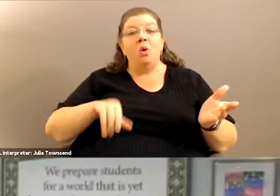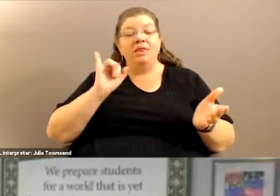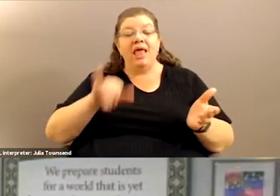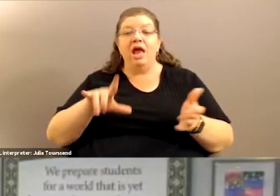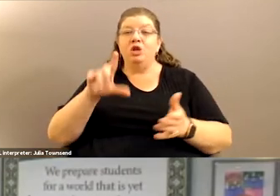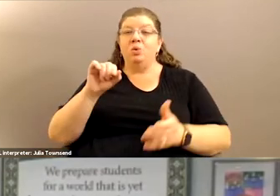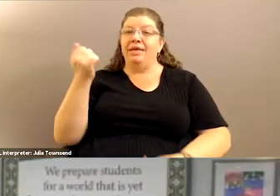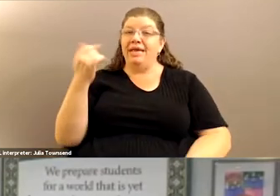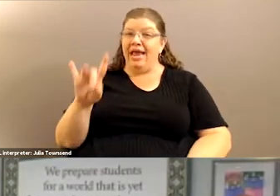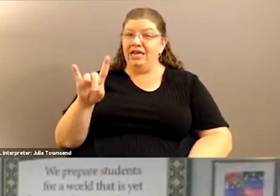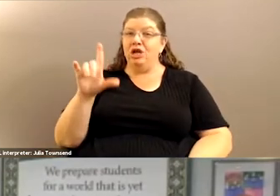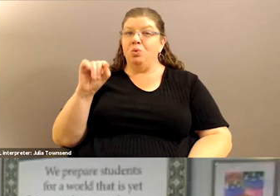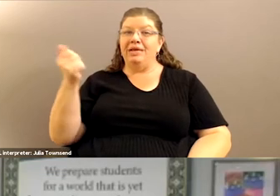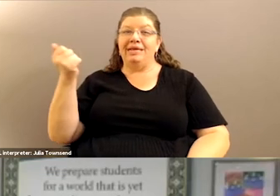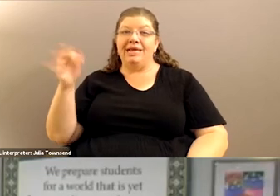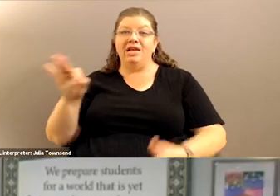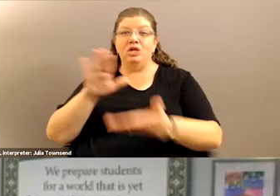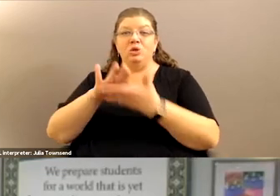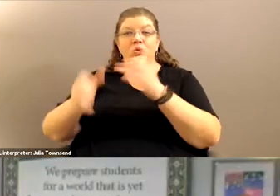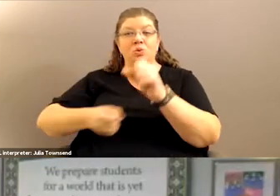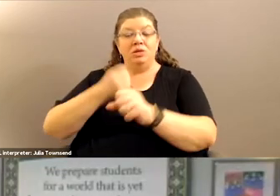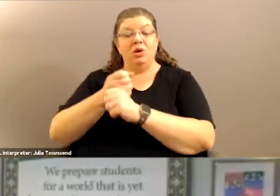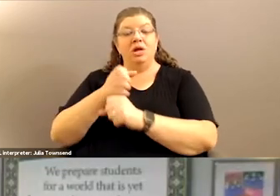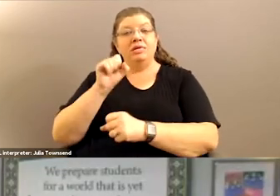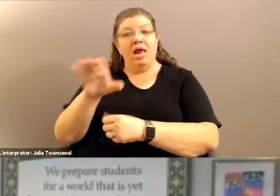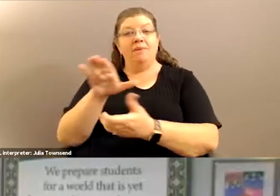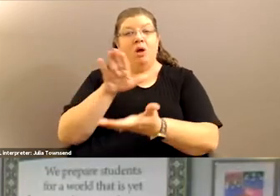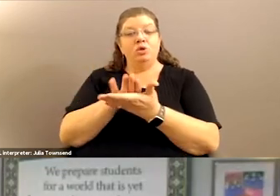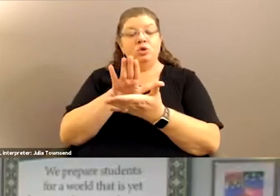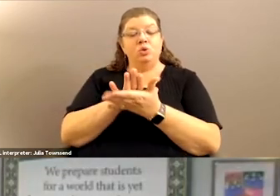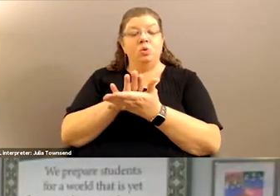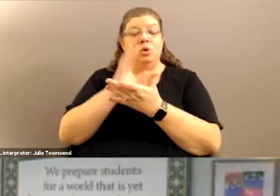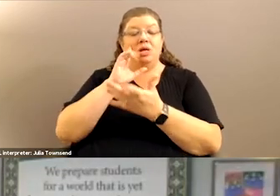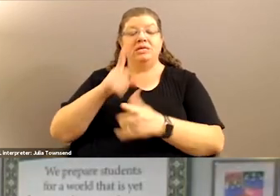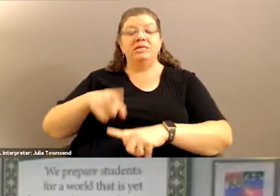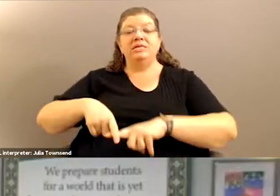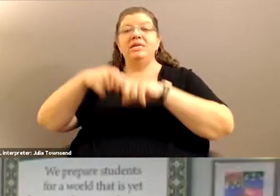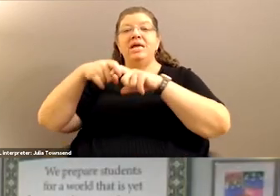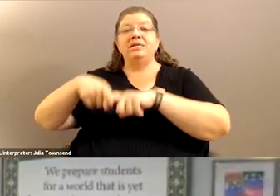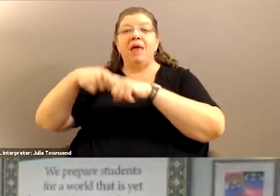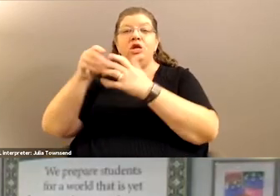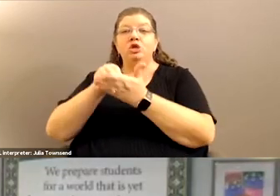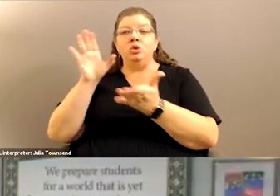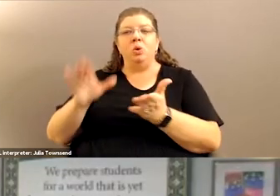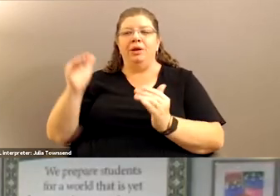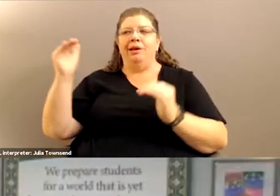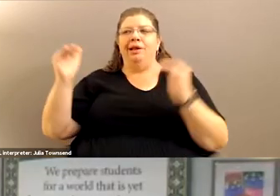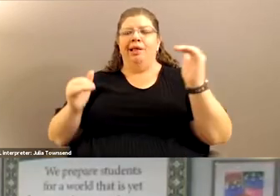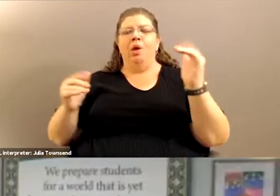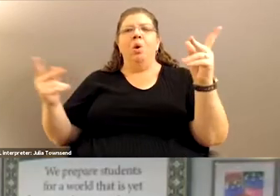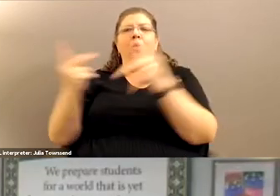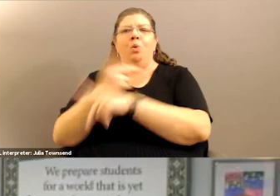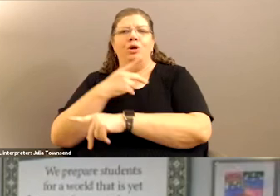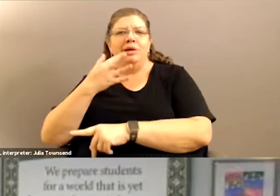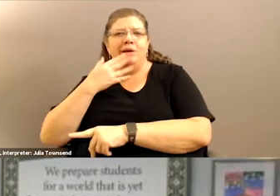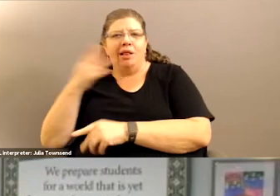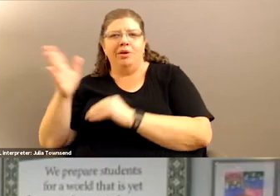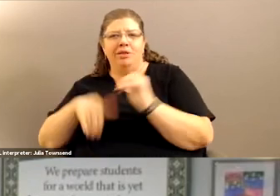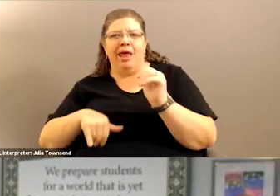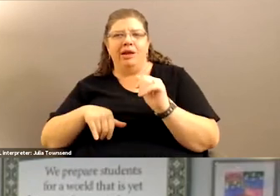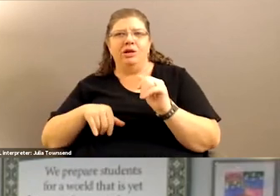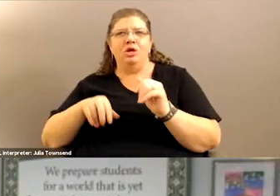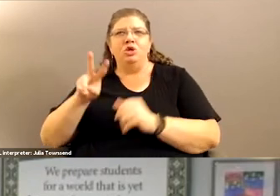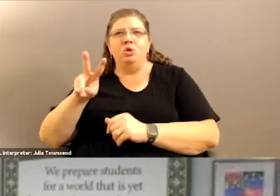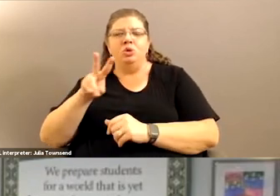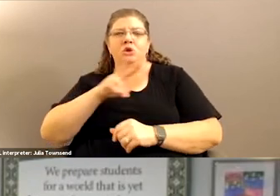2018-2019 school year the santa barbara county school district suspended students at an alarmingly unequal rate 2.4 percent